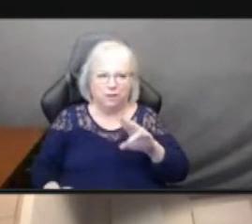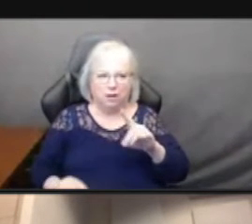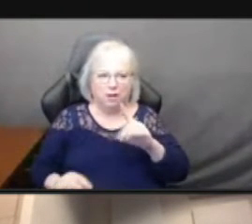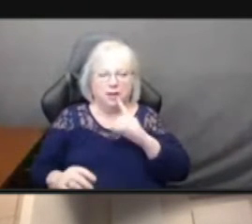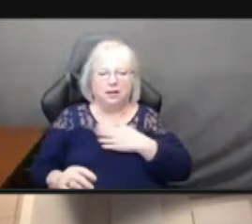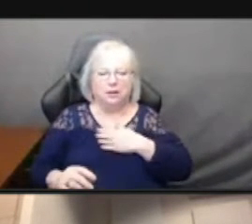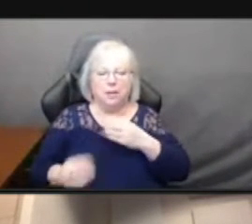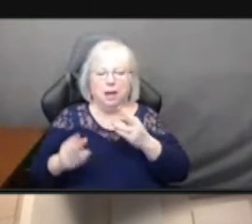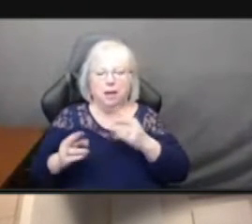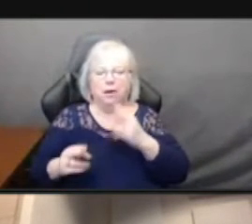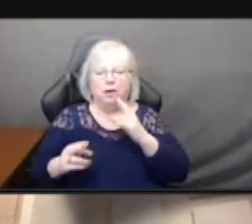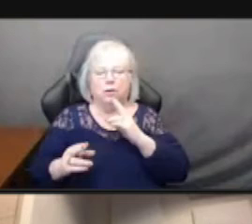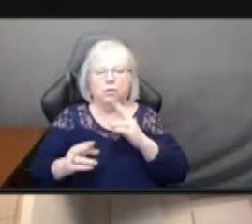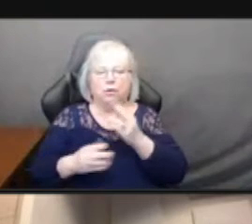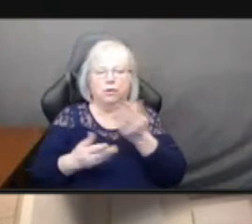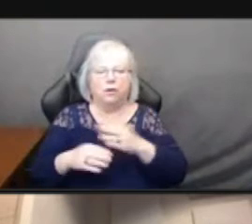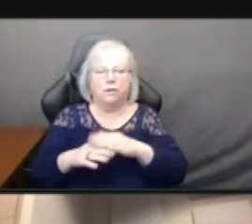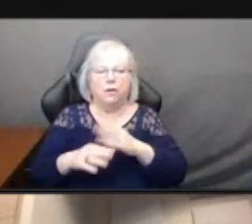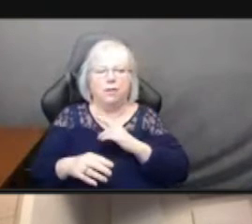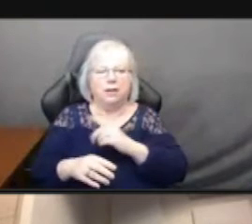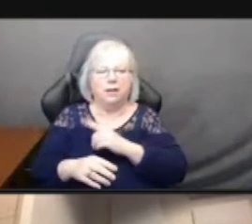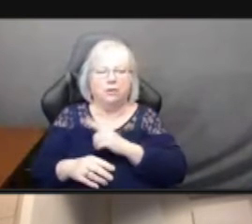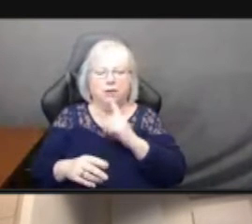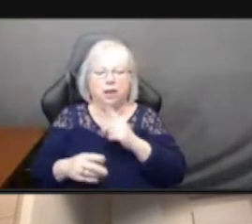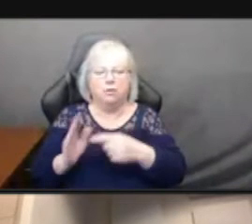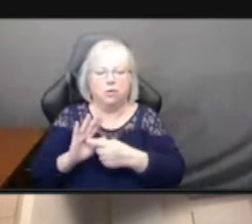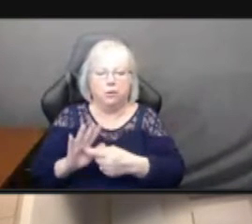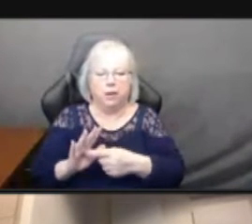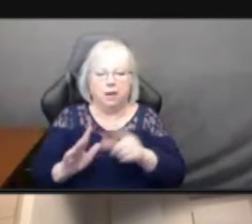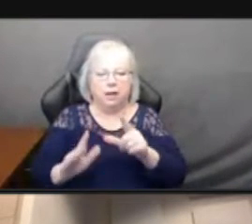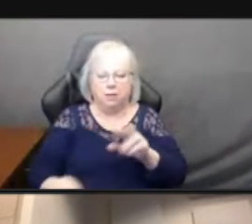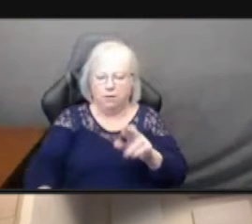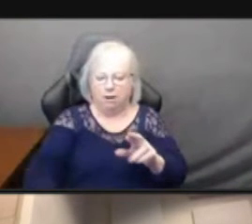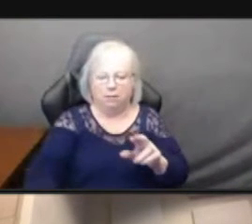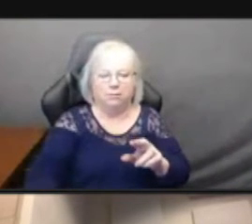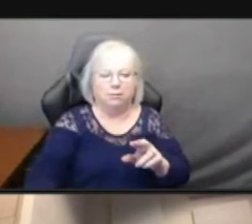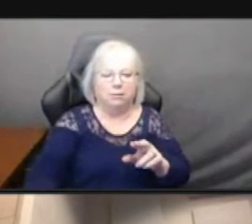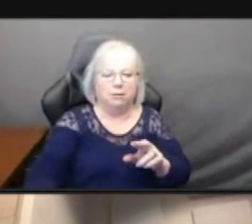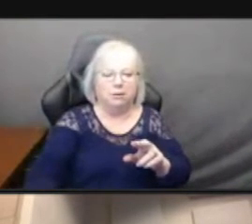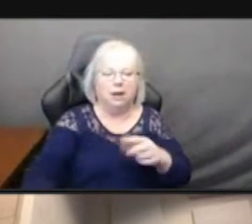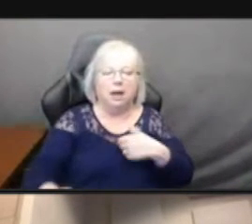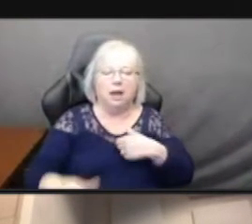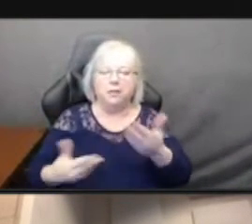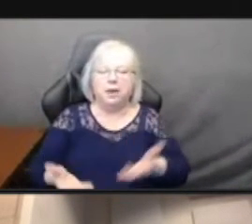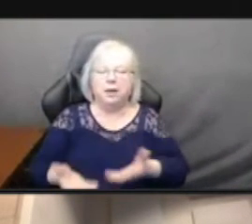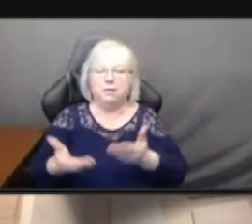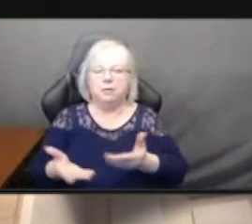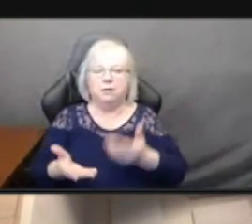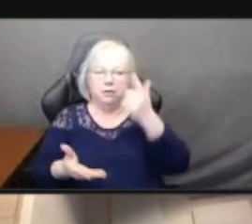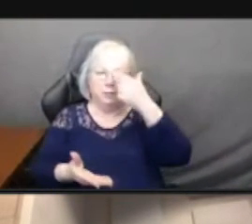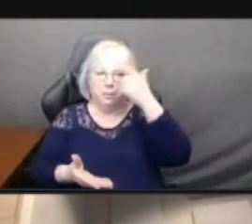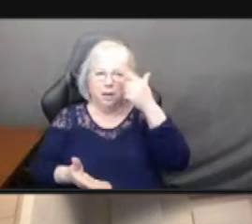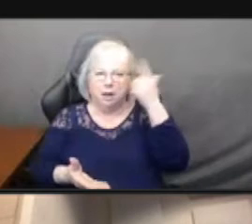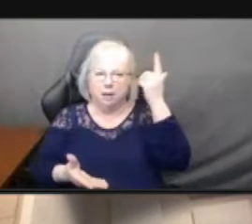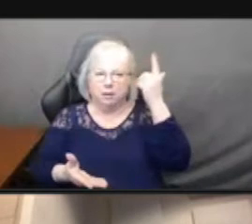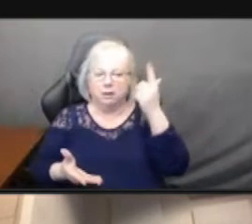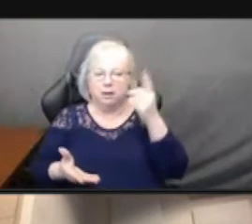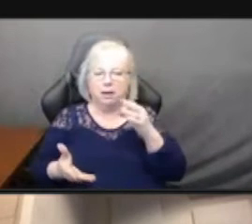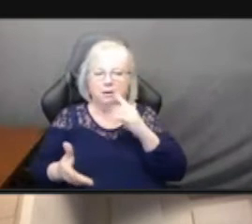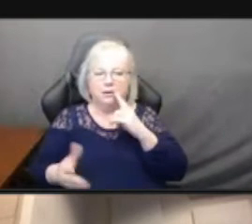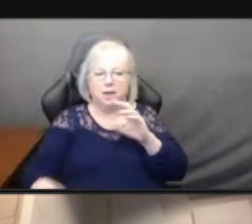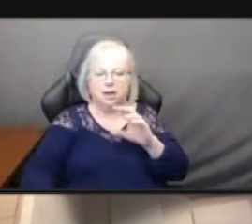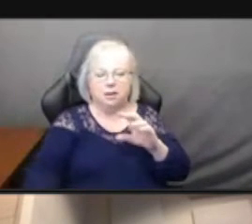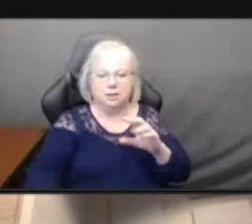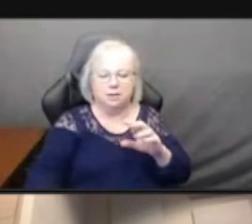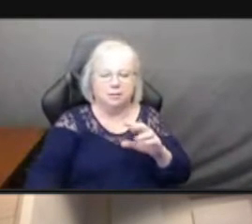Senate representing a swath of Little Rock. I'm here because of the